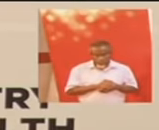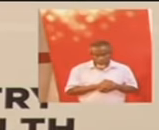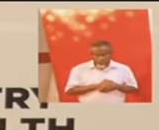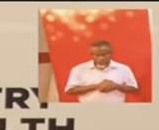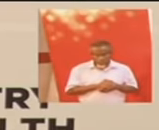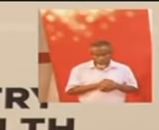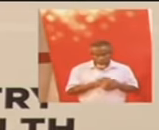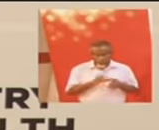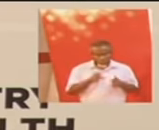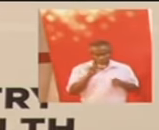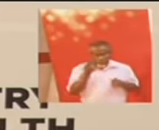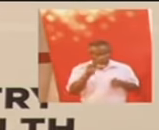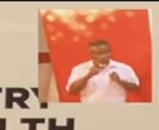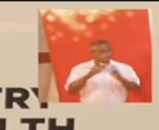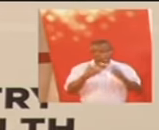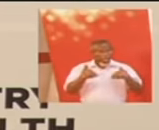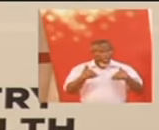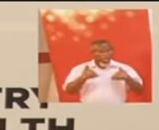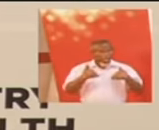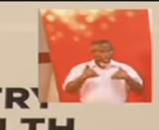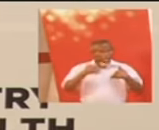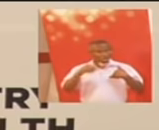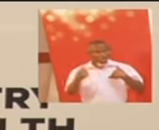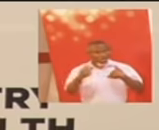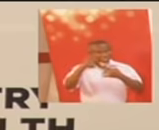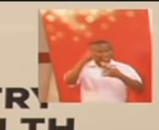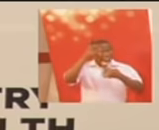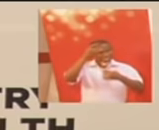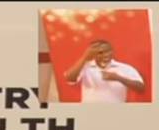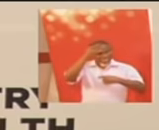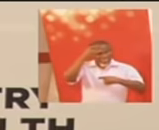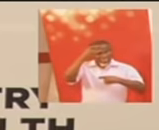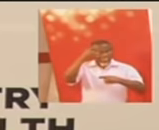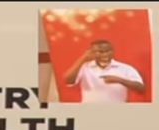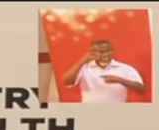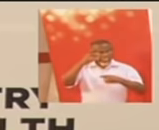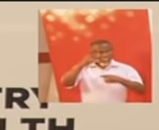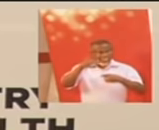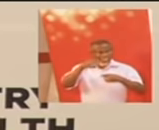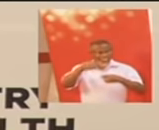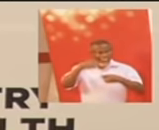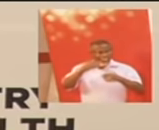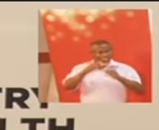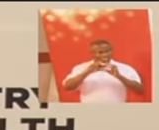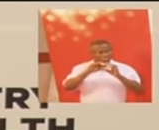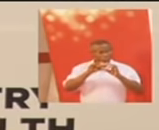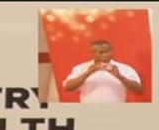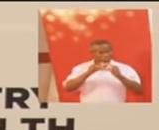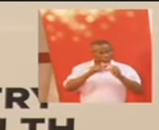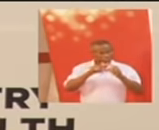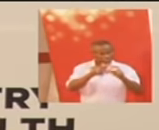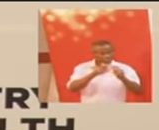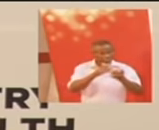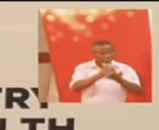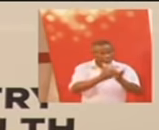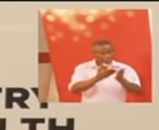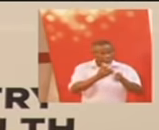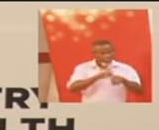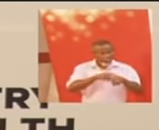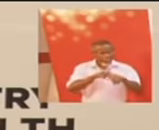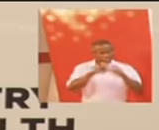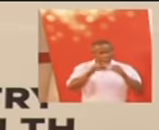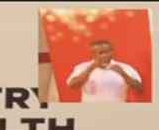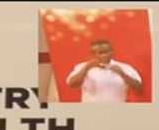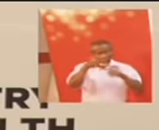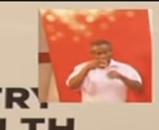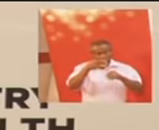comorbidities or persons that would have been in a high level of care, for instance, HDU, ICU settings. So those are the two main ones that we have seen